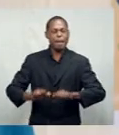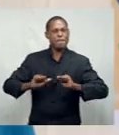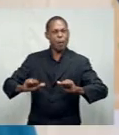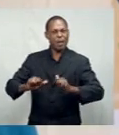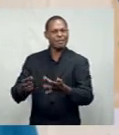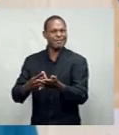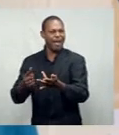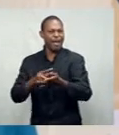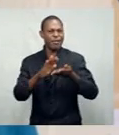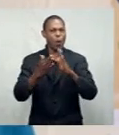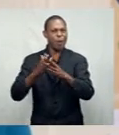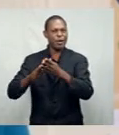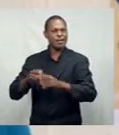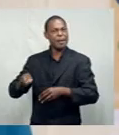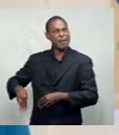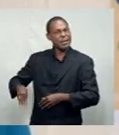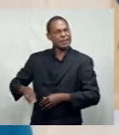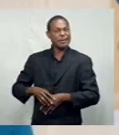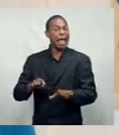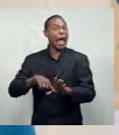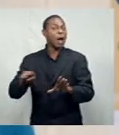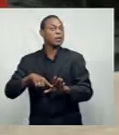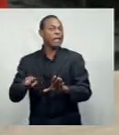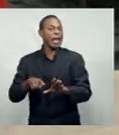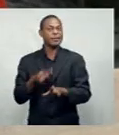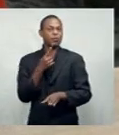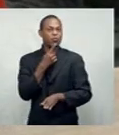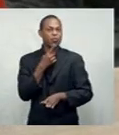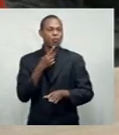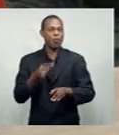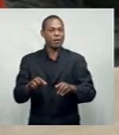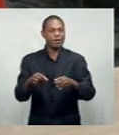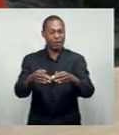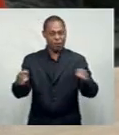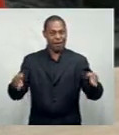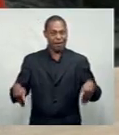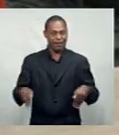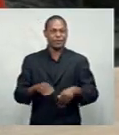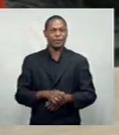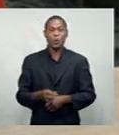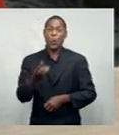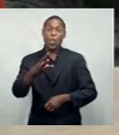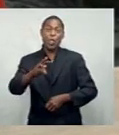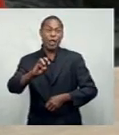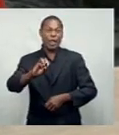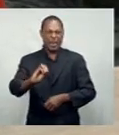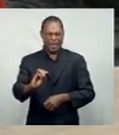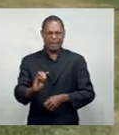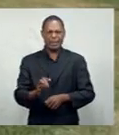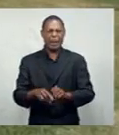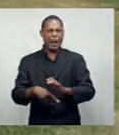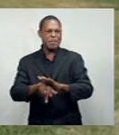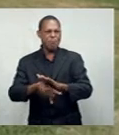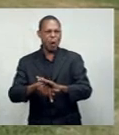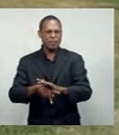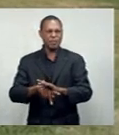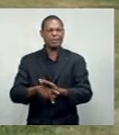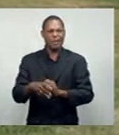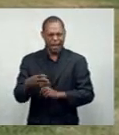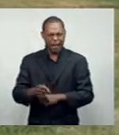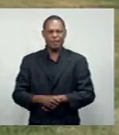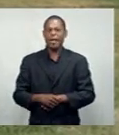members outside the red area. There are currently 30 primary contacts from Saunaka village in